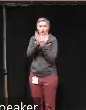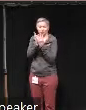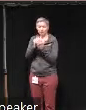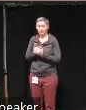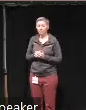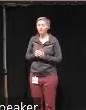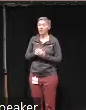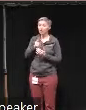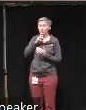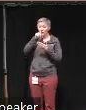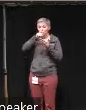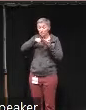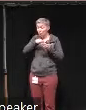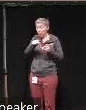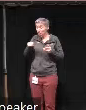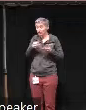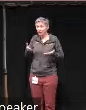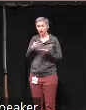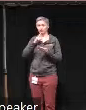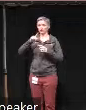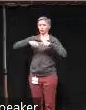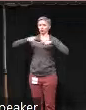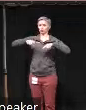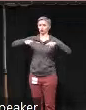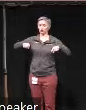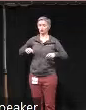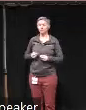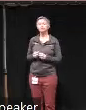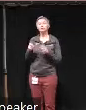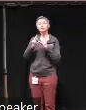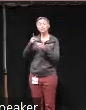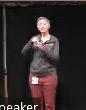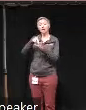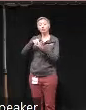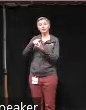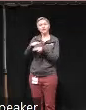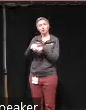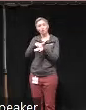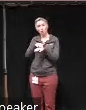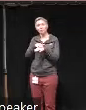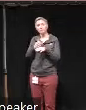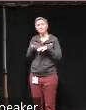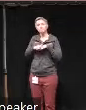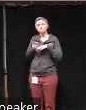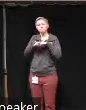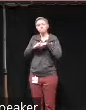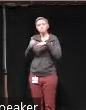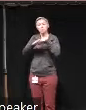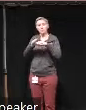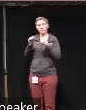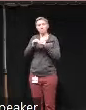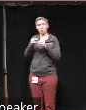diversified portfolio as well. Our Department of Psychiatry also has been gradually gaining in terms of a stature